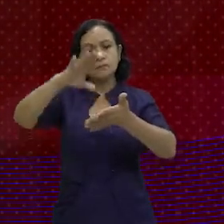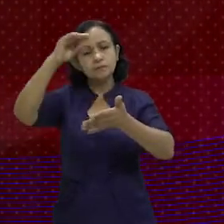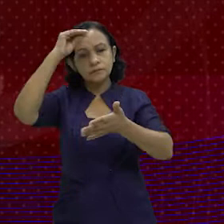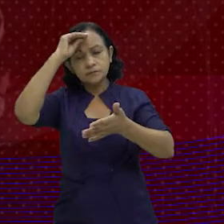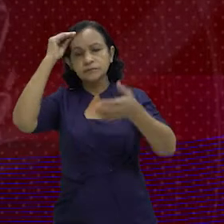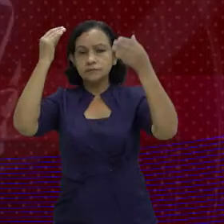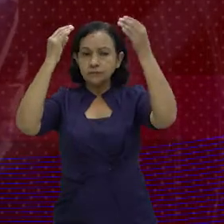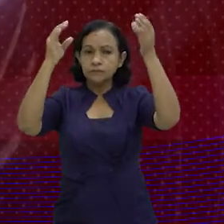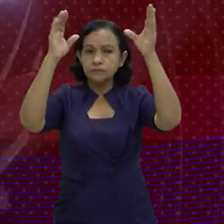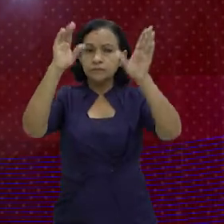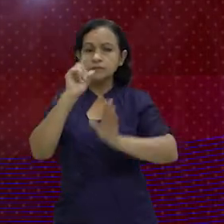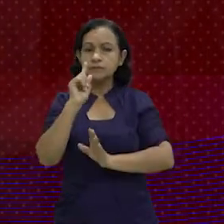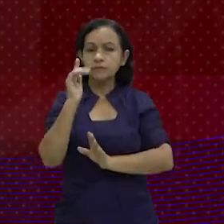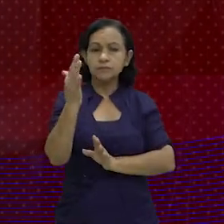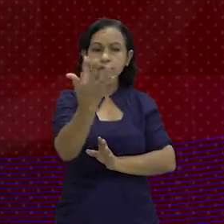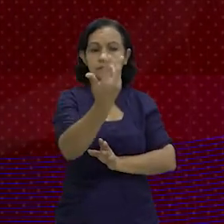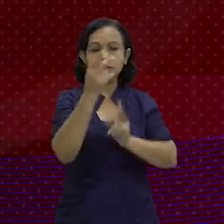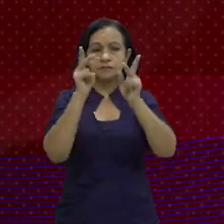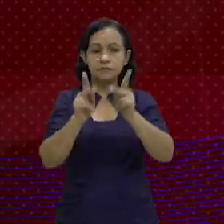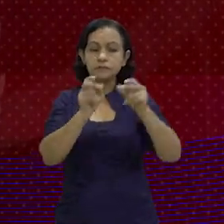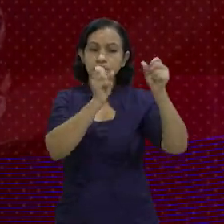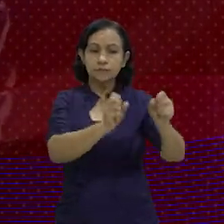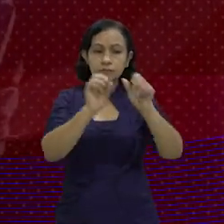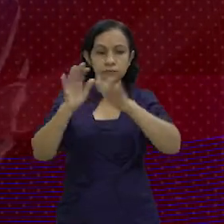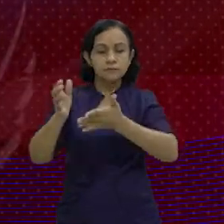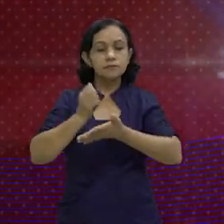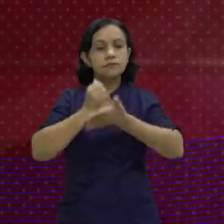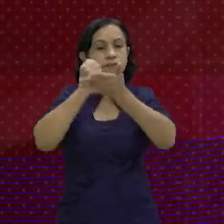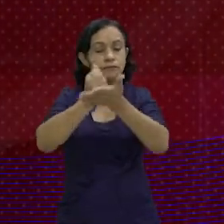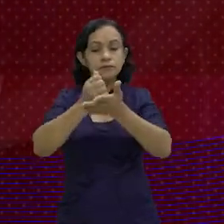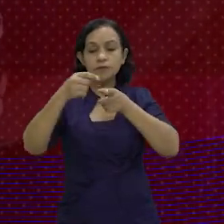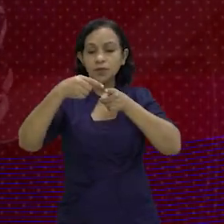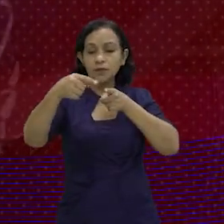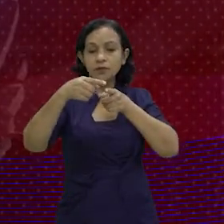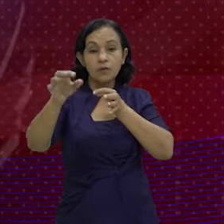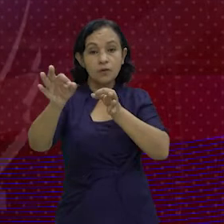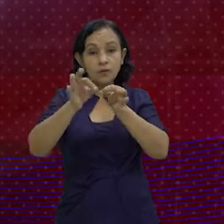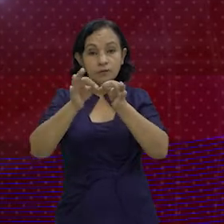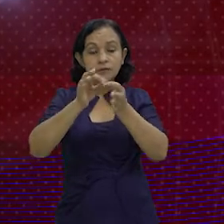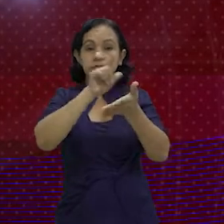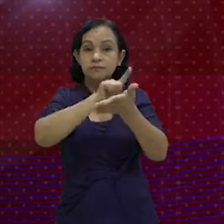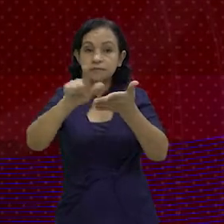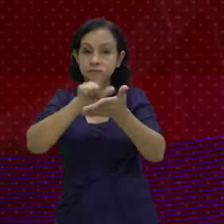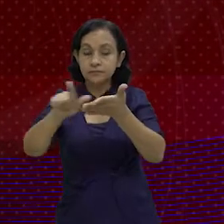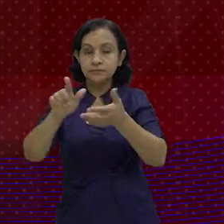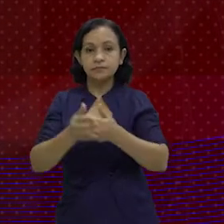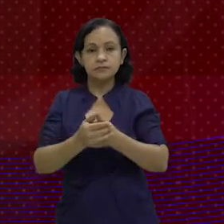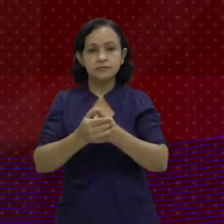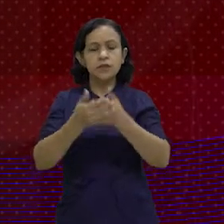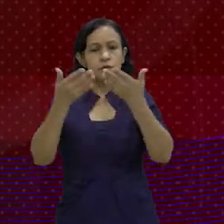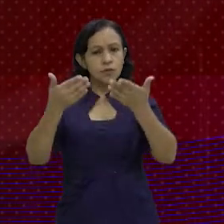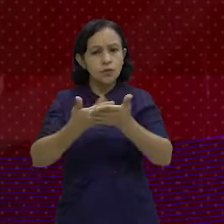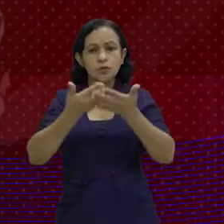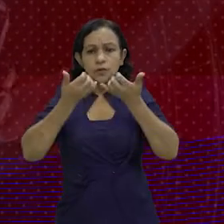in which we can be to collaborate to have a clean, we have a campaign that is directed